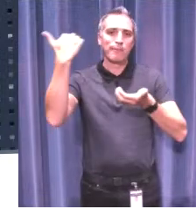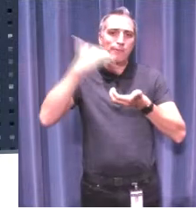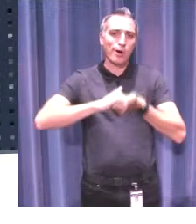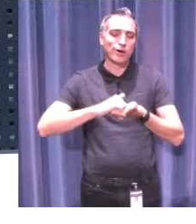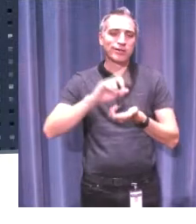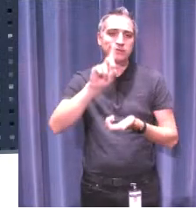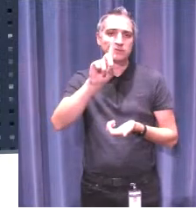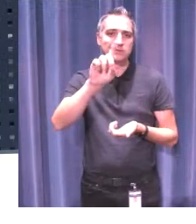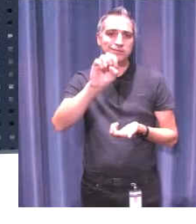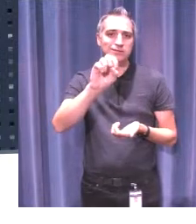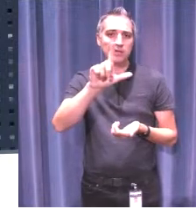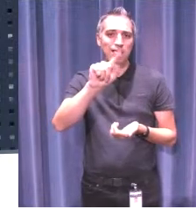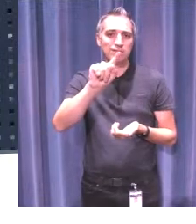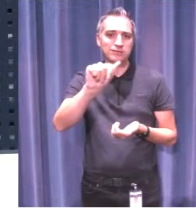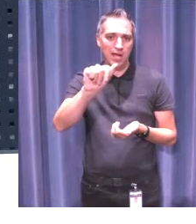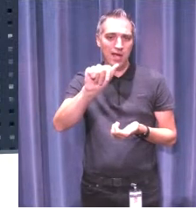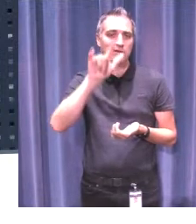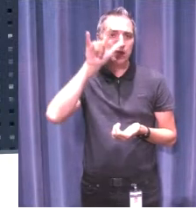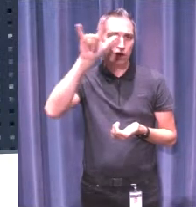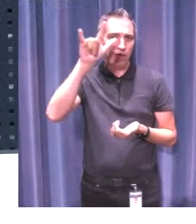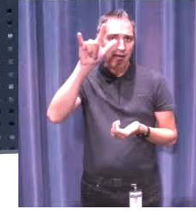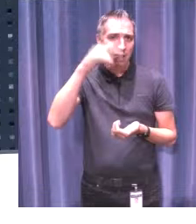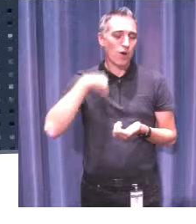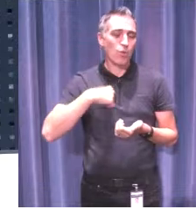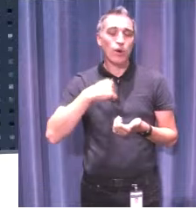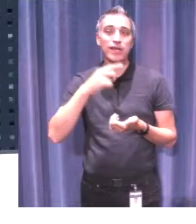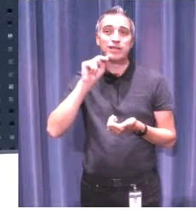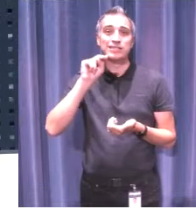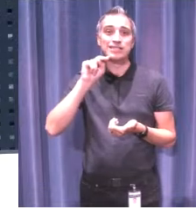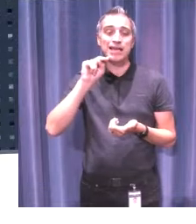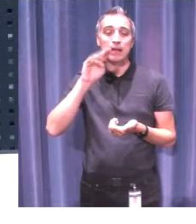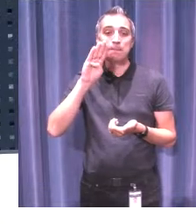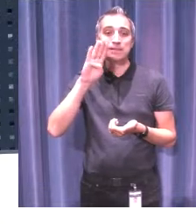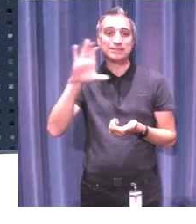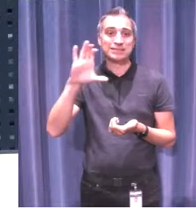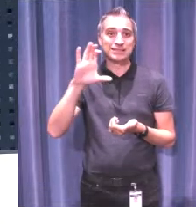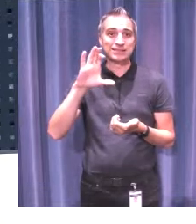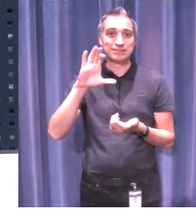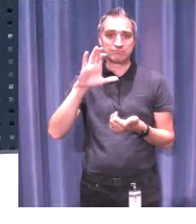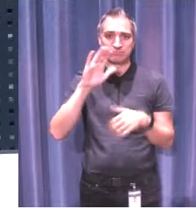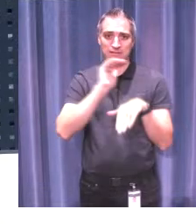Delta Airlines, and we were on NBC Nightly News.